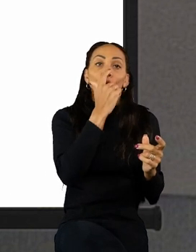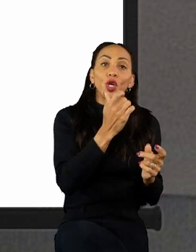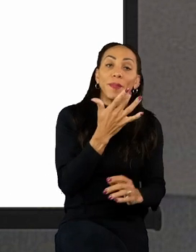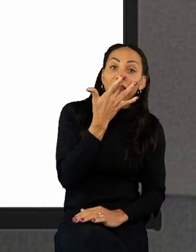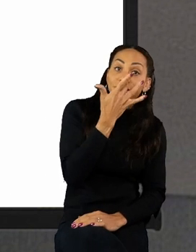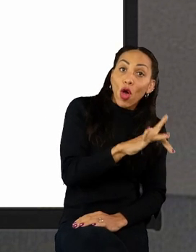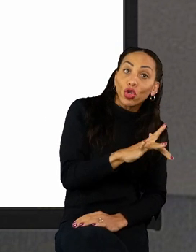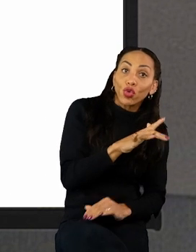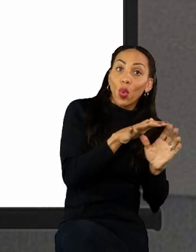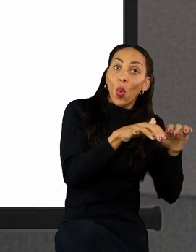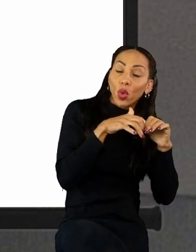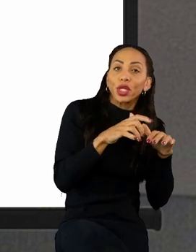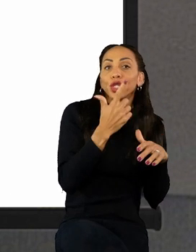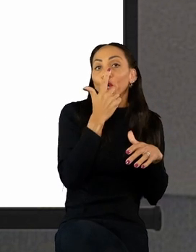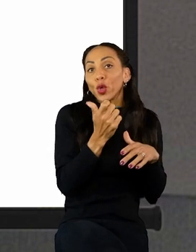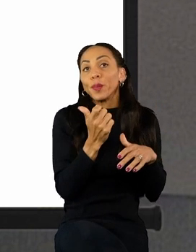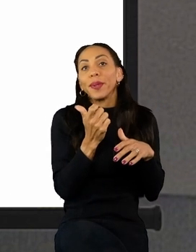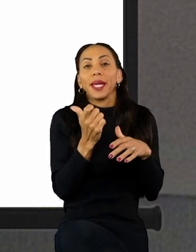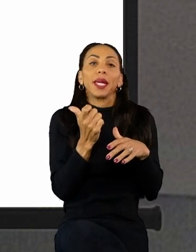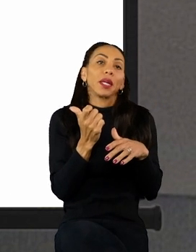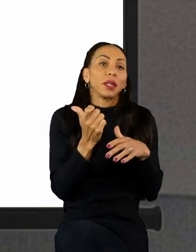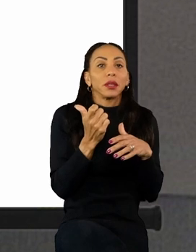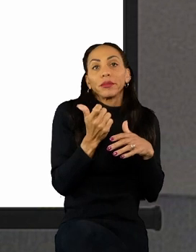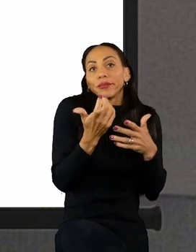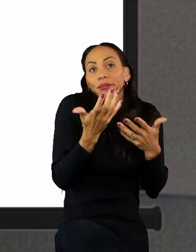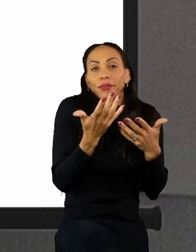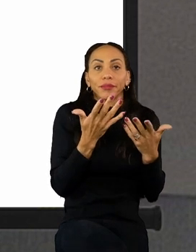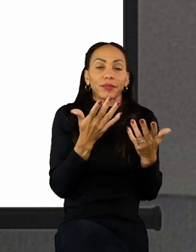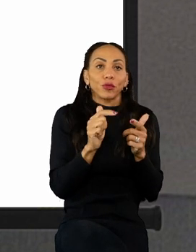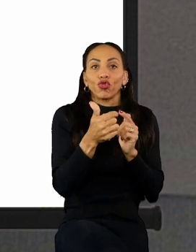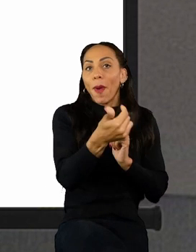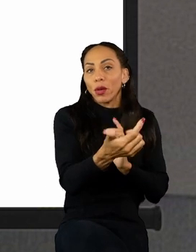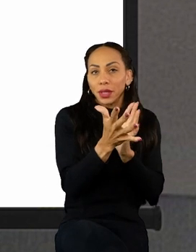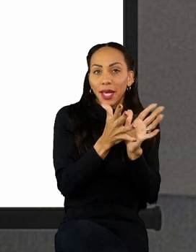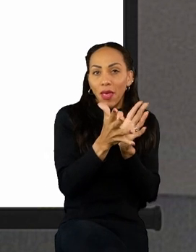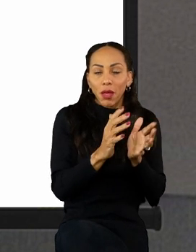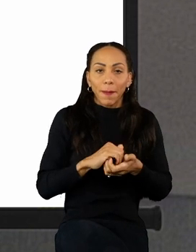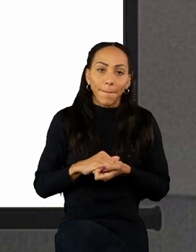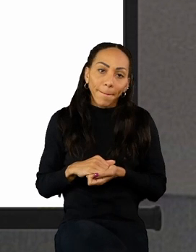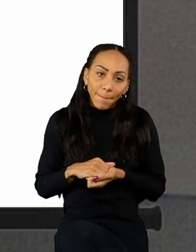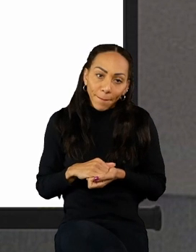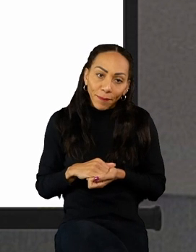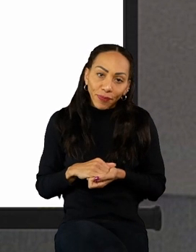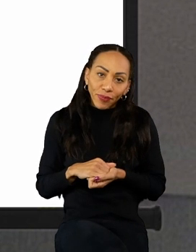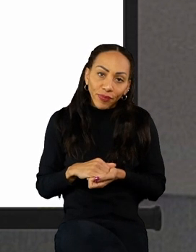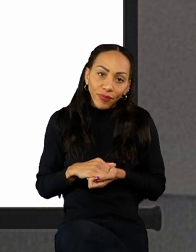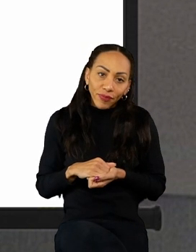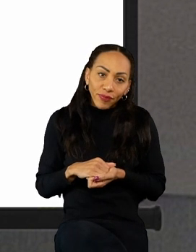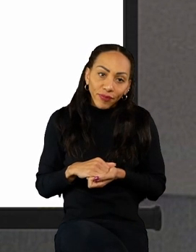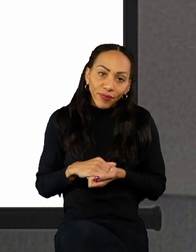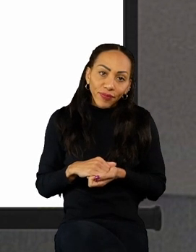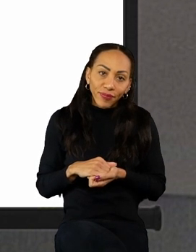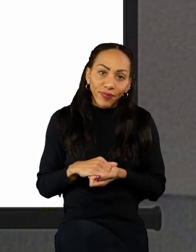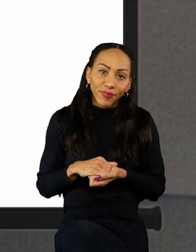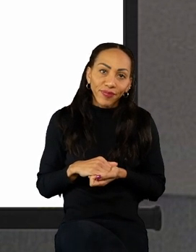potentially a virtual audience as well. Yes. I mean, one of the things to think about here, the thoughts, and please do put hands up if